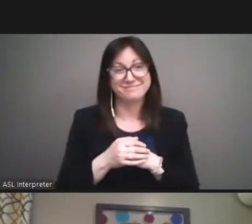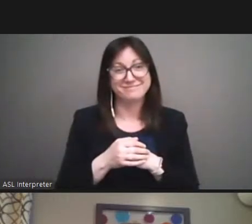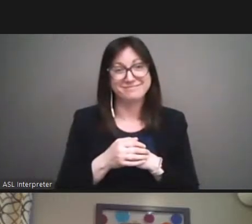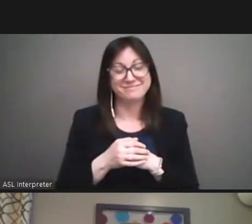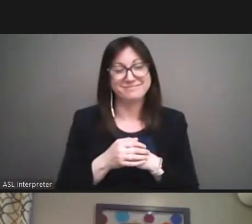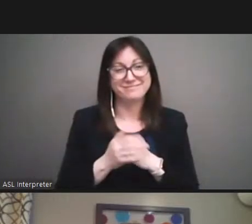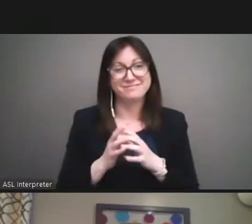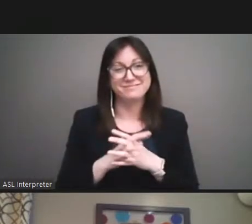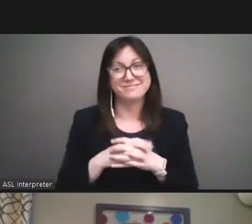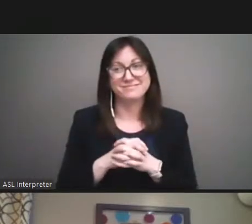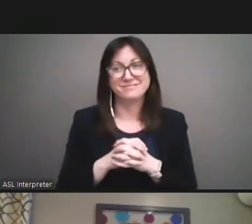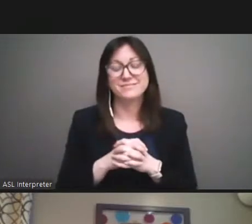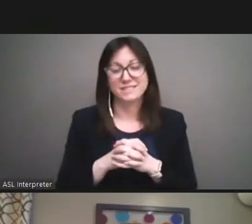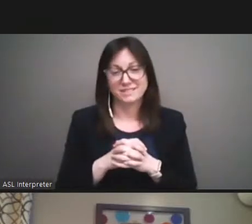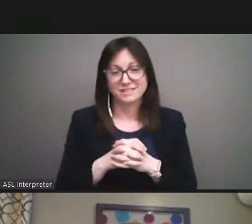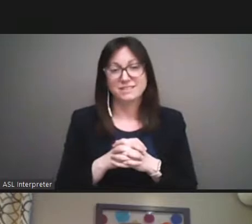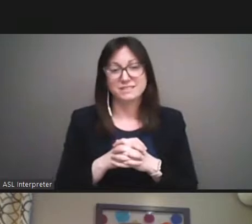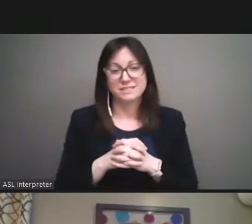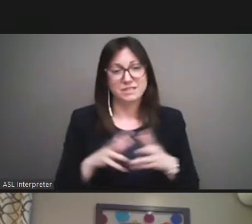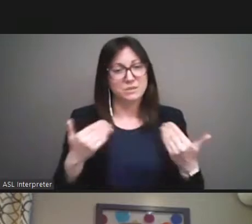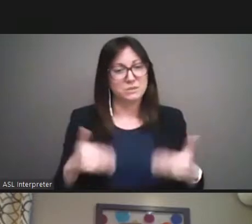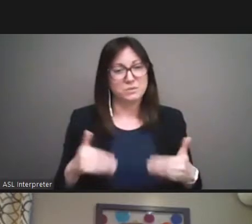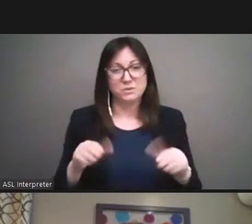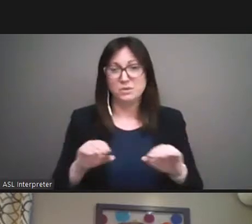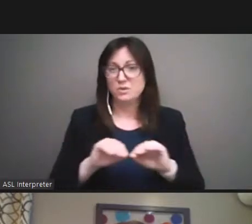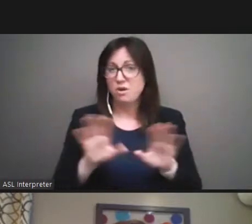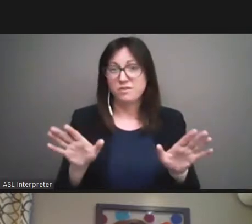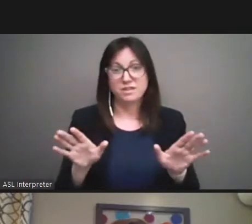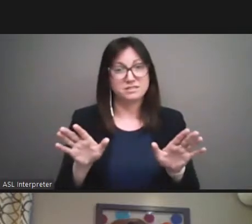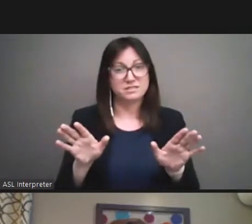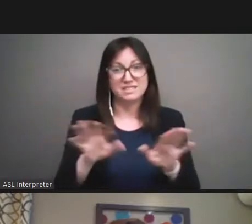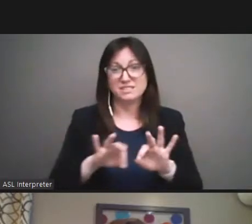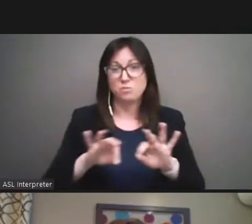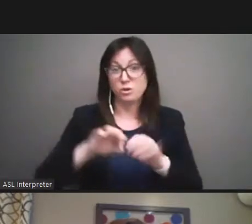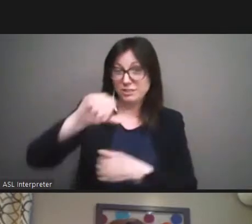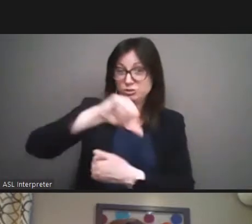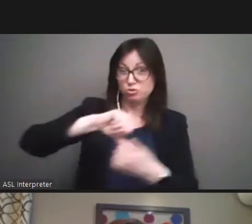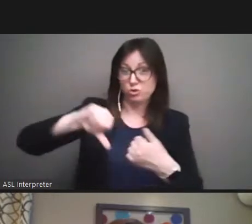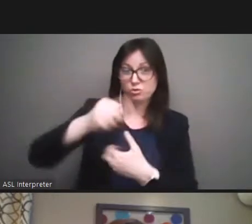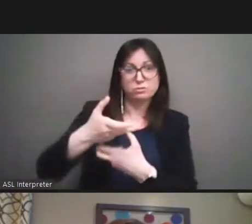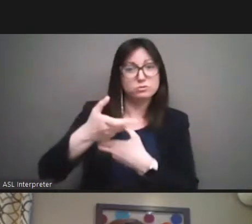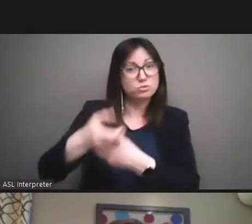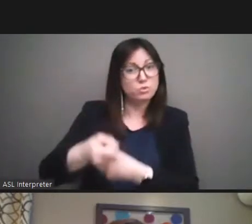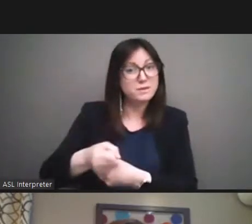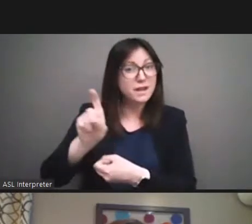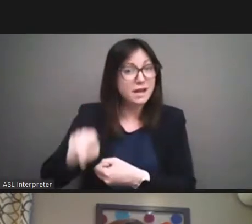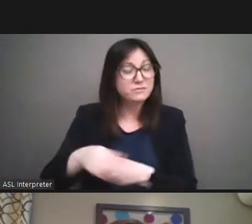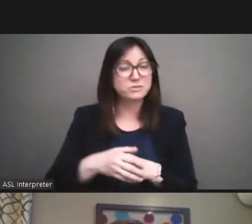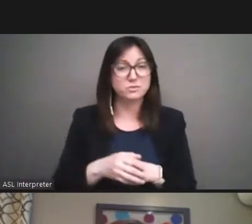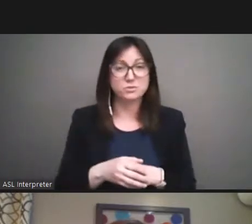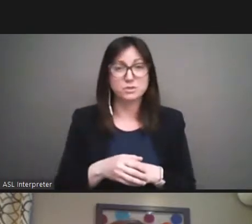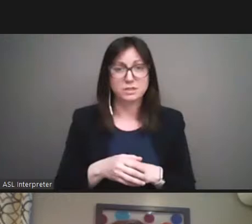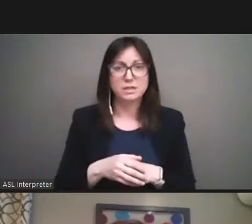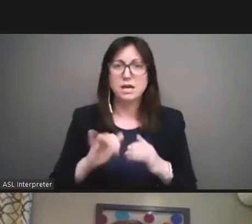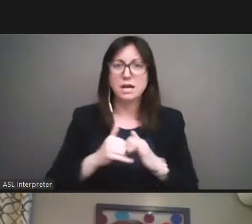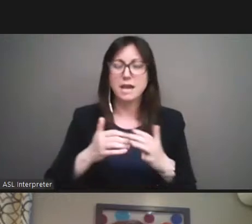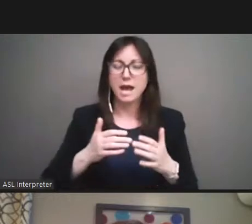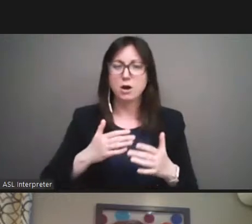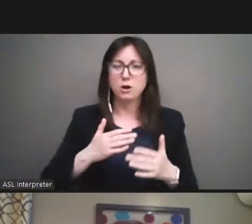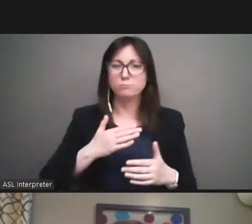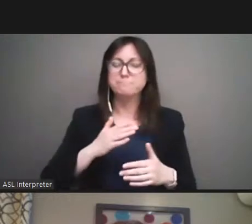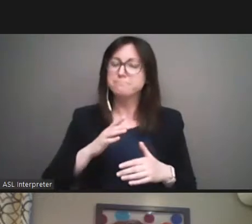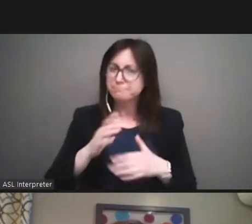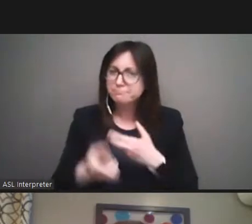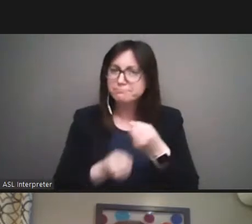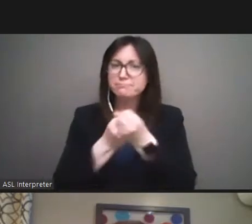It speaks to the trust that we need to have in one another and the way that we show up in our